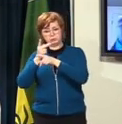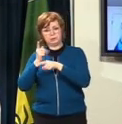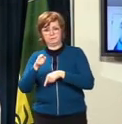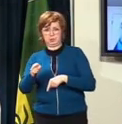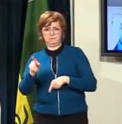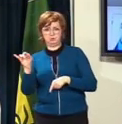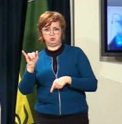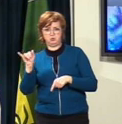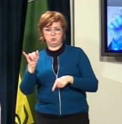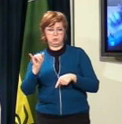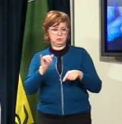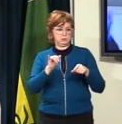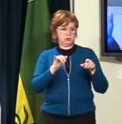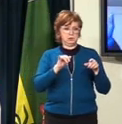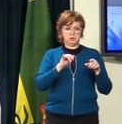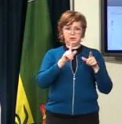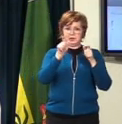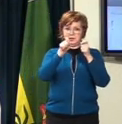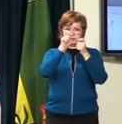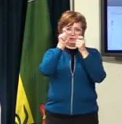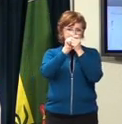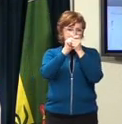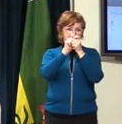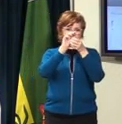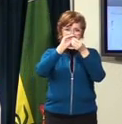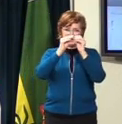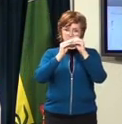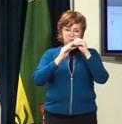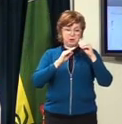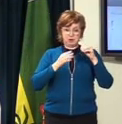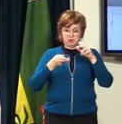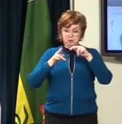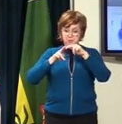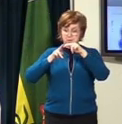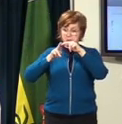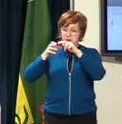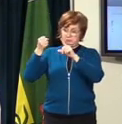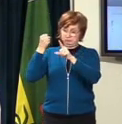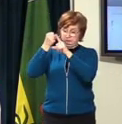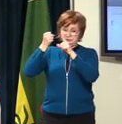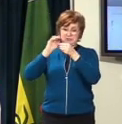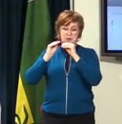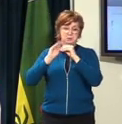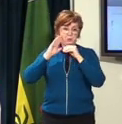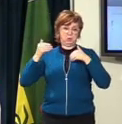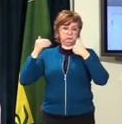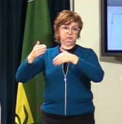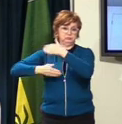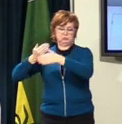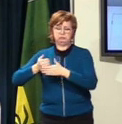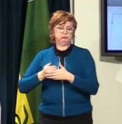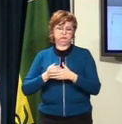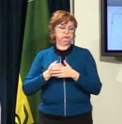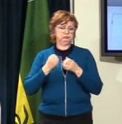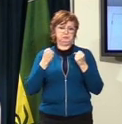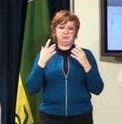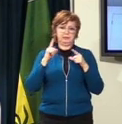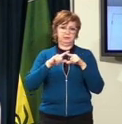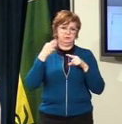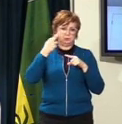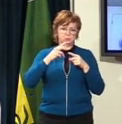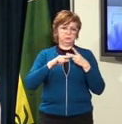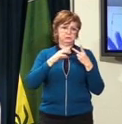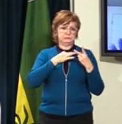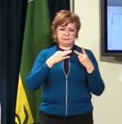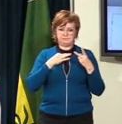this admission number, that equals hit the button on the field hospitals. There are more things to consider than just